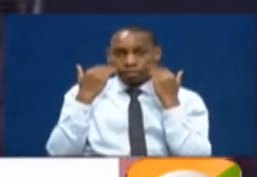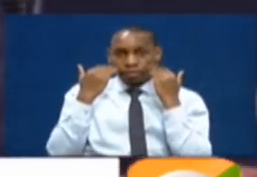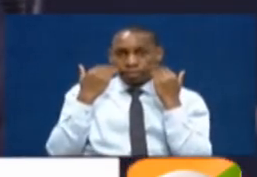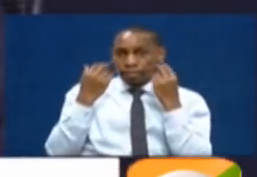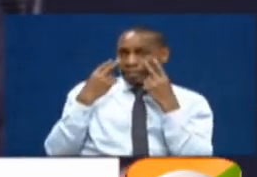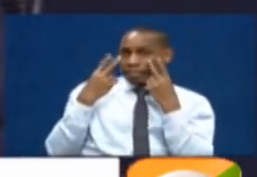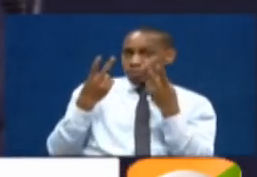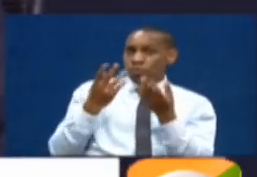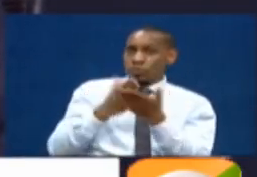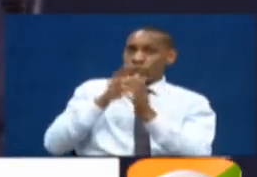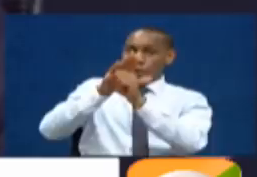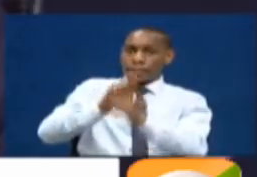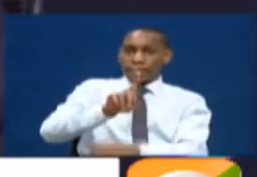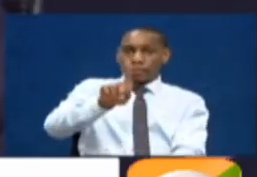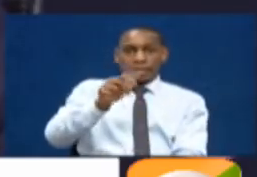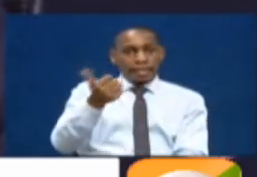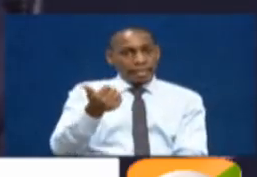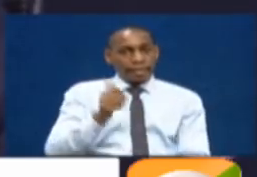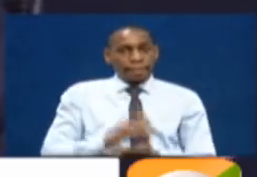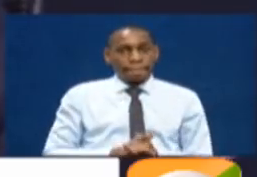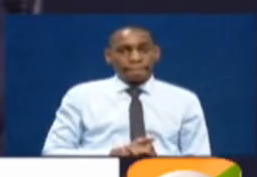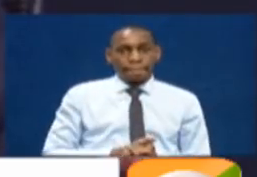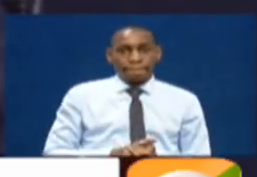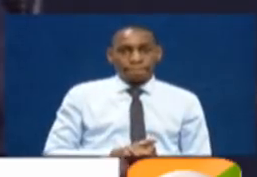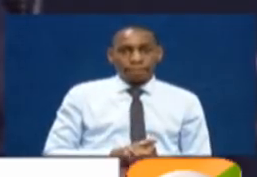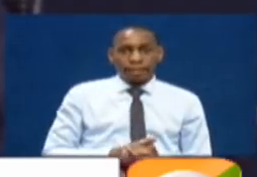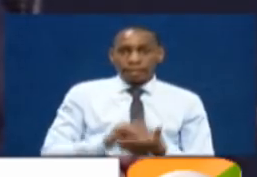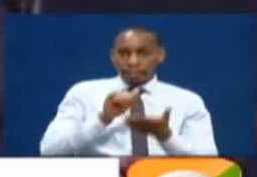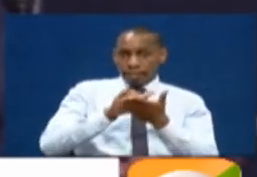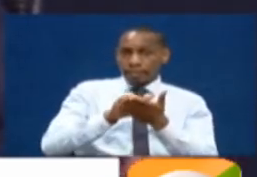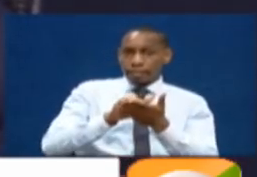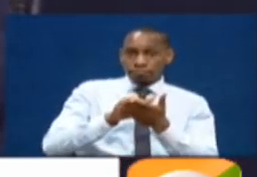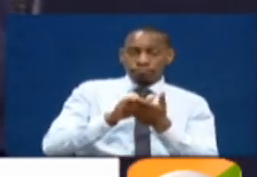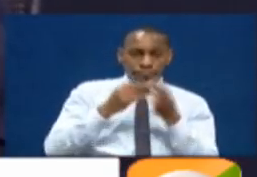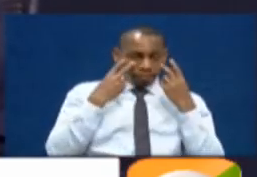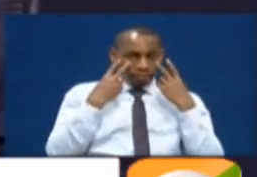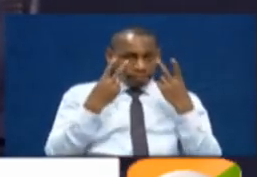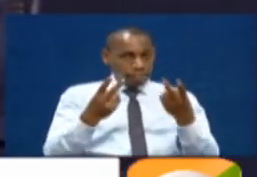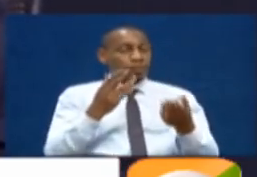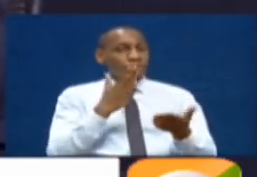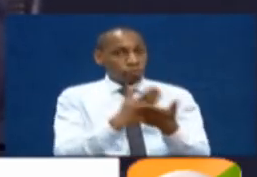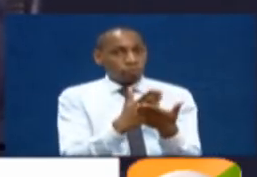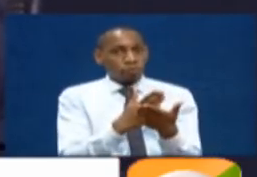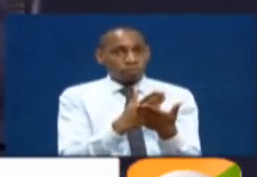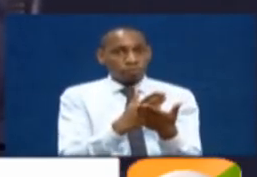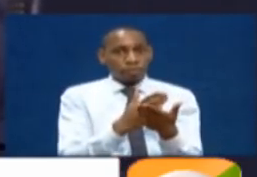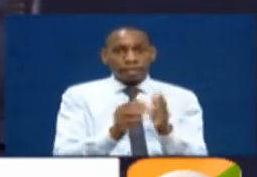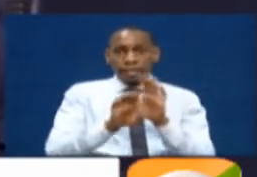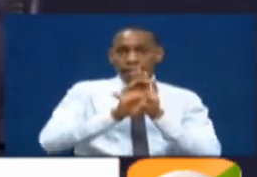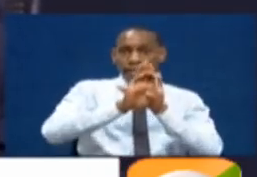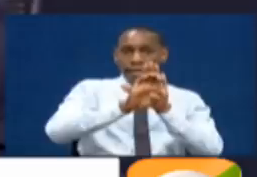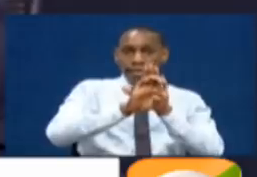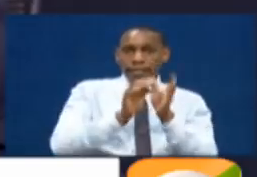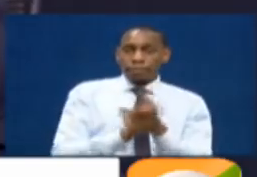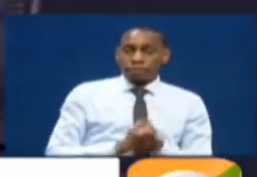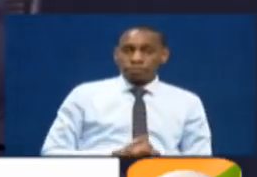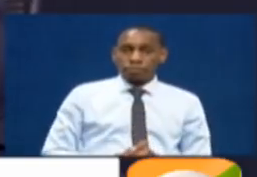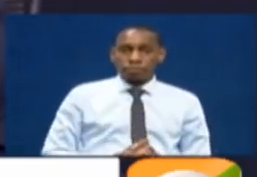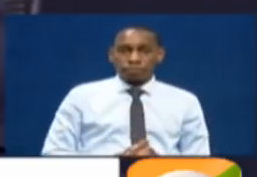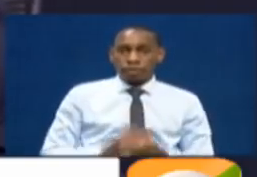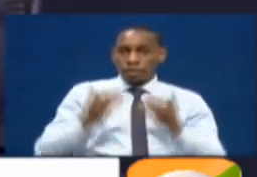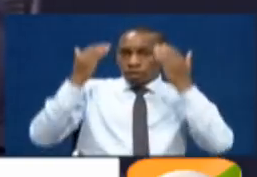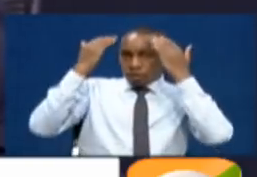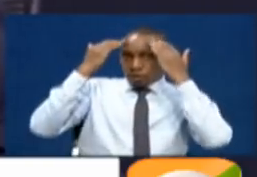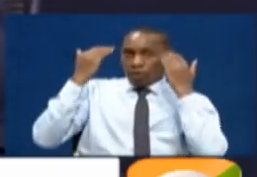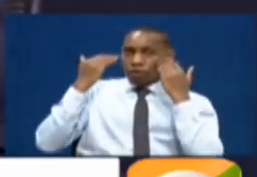seem to be undermining each other. Mm. At least that's the perception. For instance, the judiciary